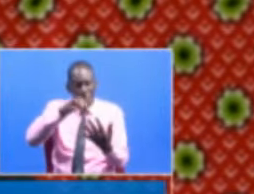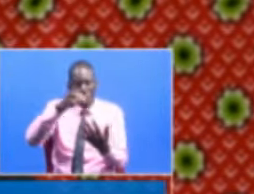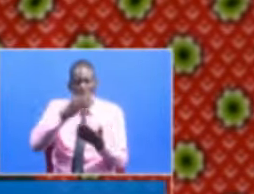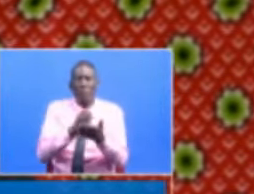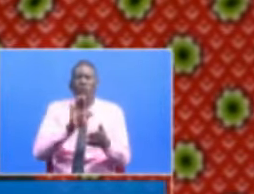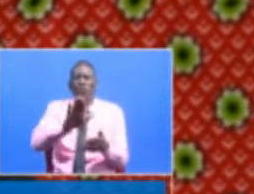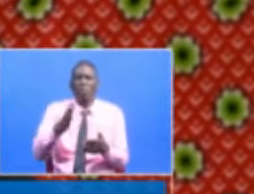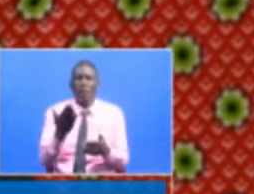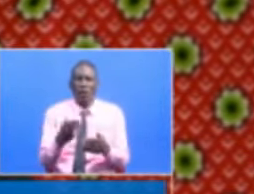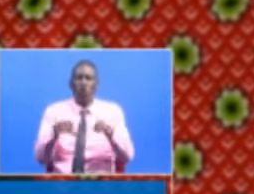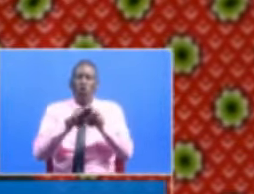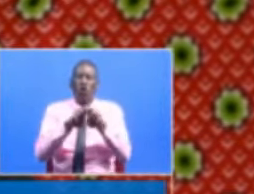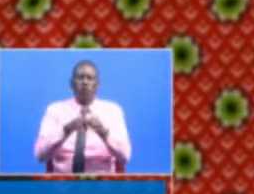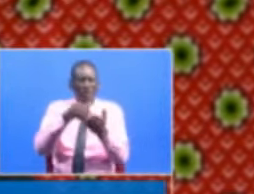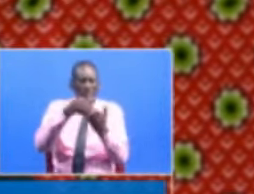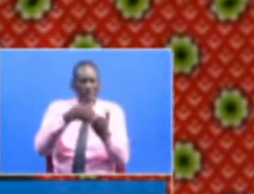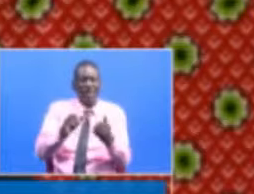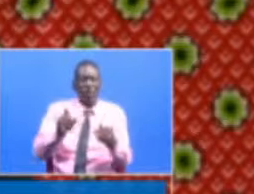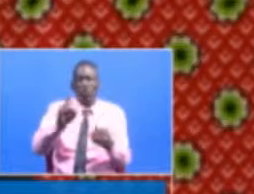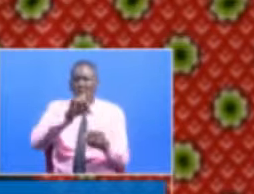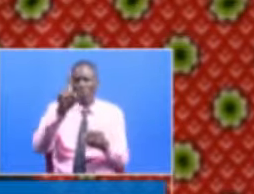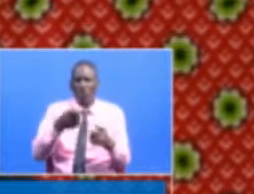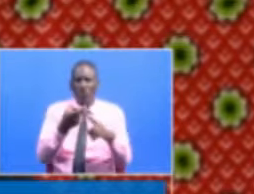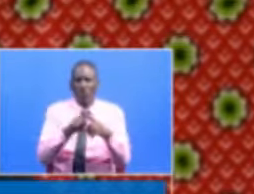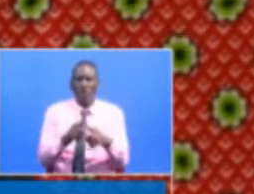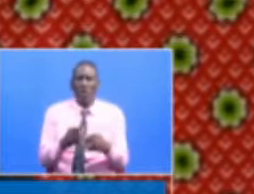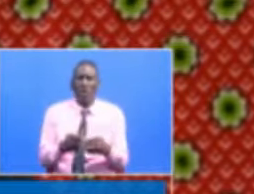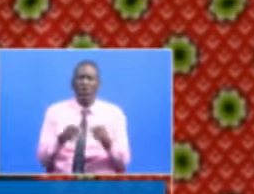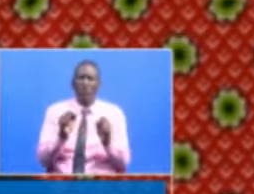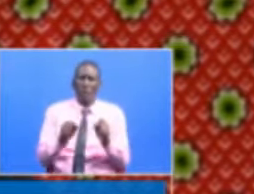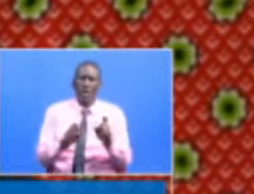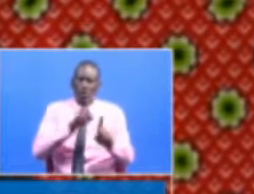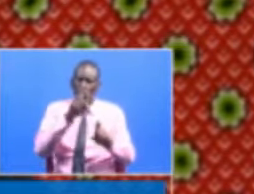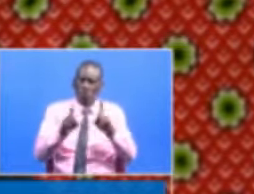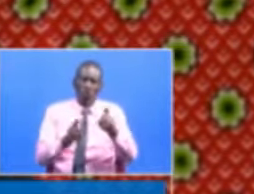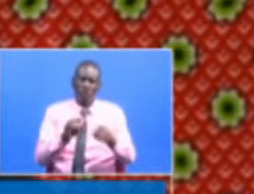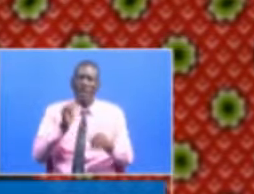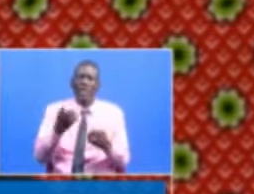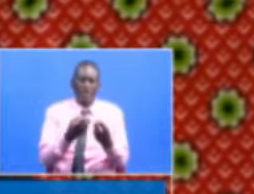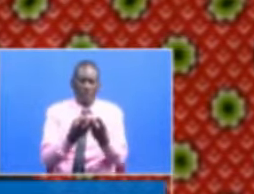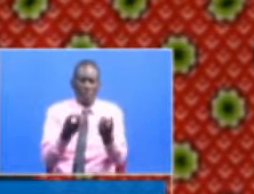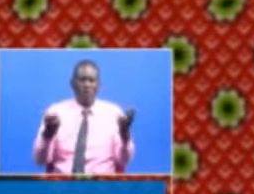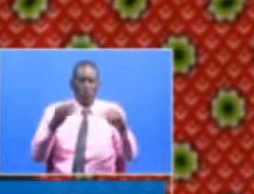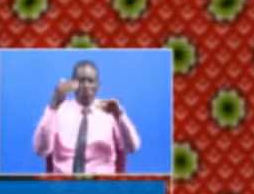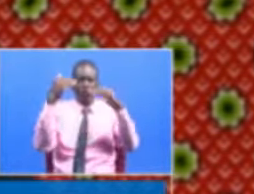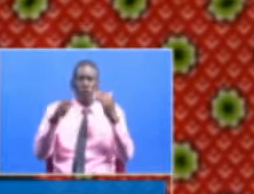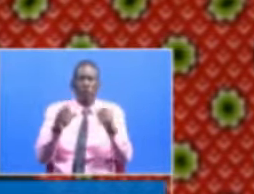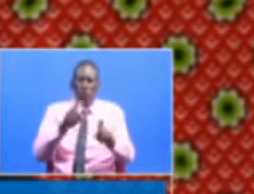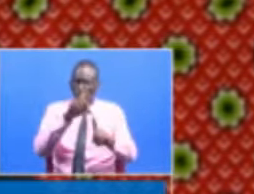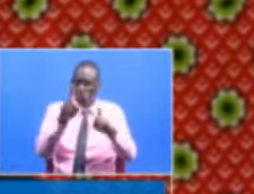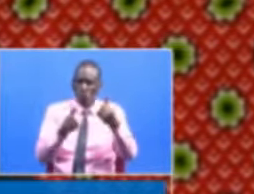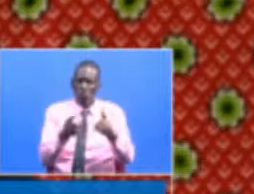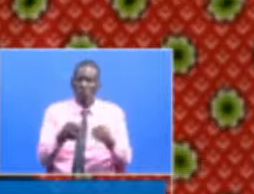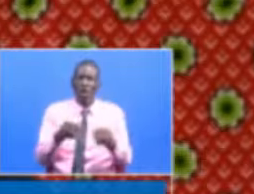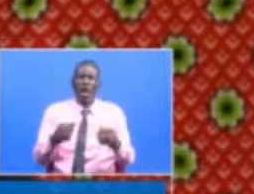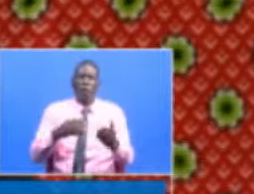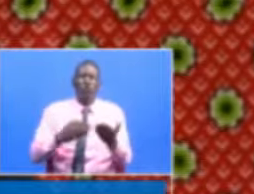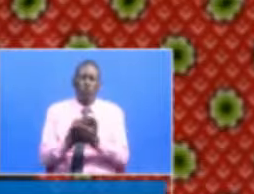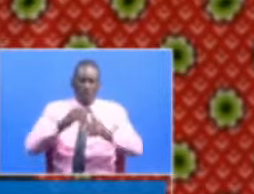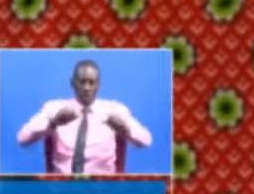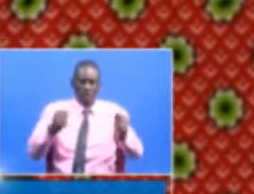You can also post your questions there, and you can put the questions to our panel of experts here. I'm sure they'll be happy to take some of